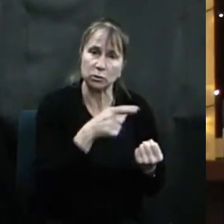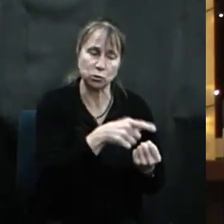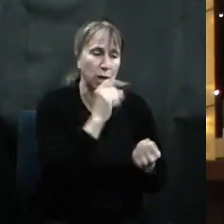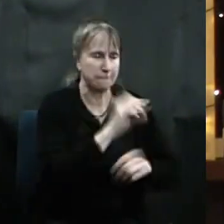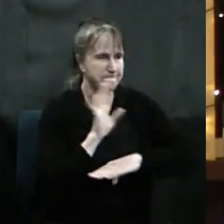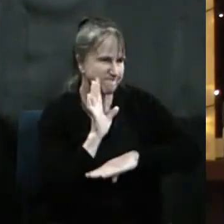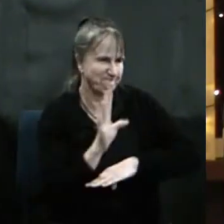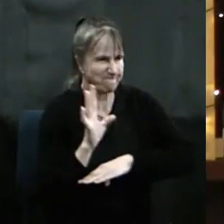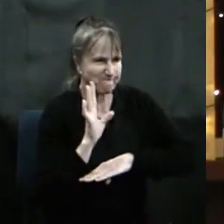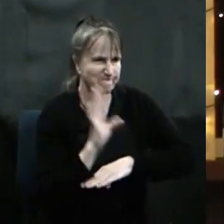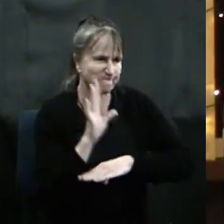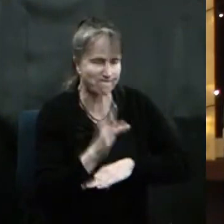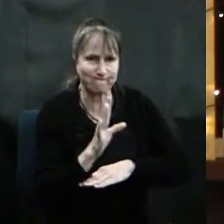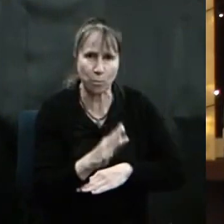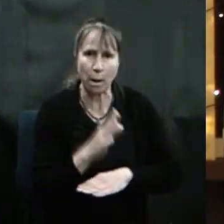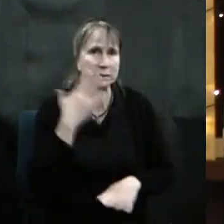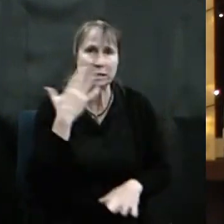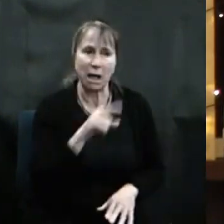even though they hate you.